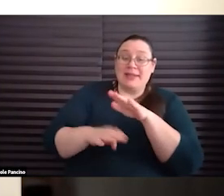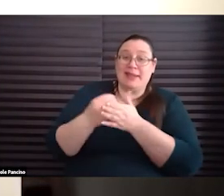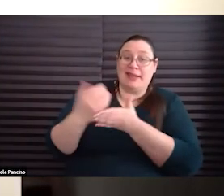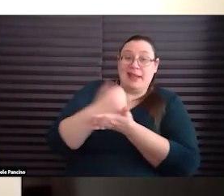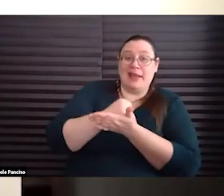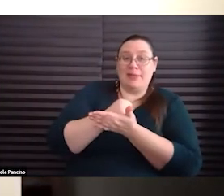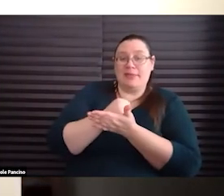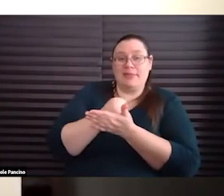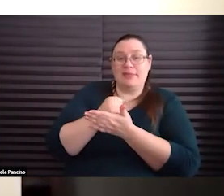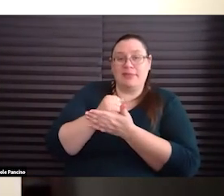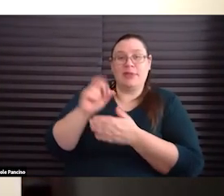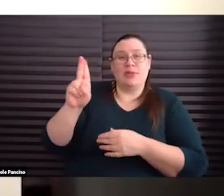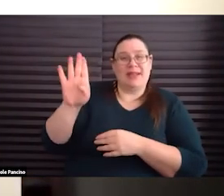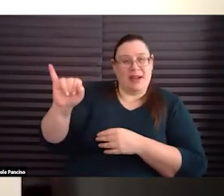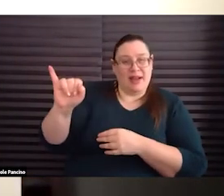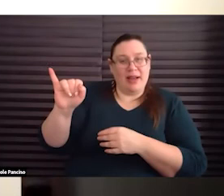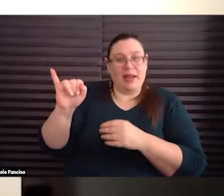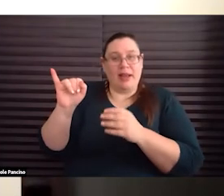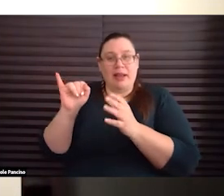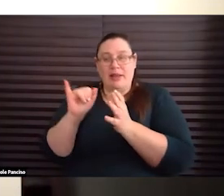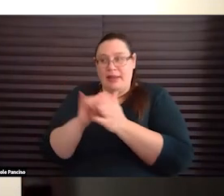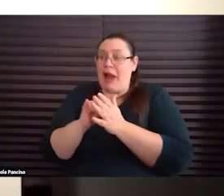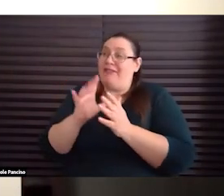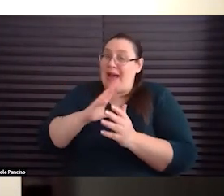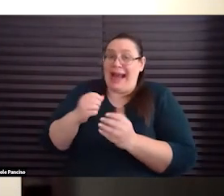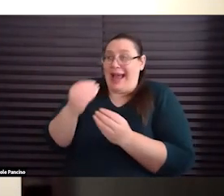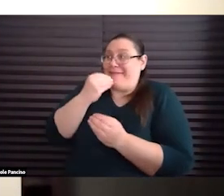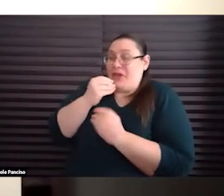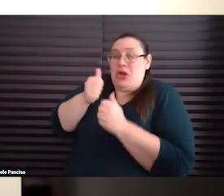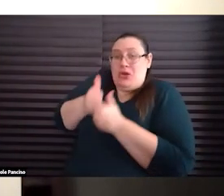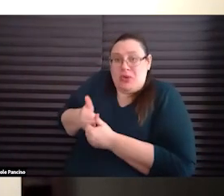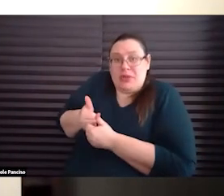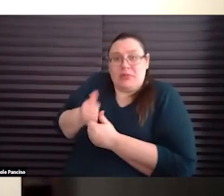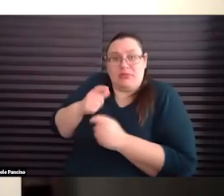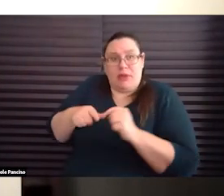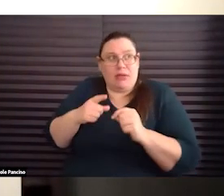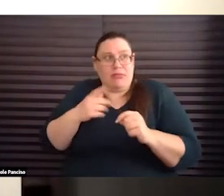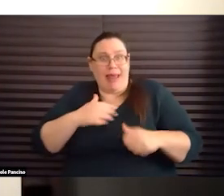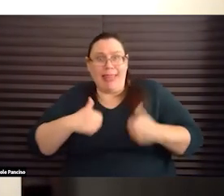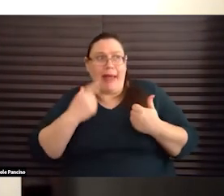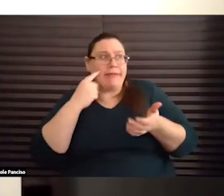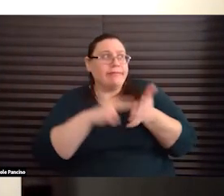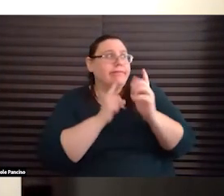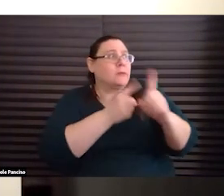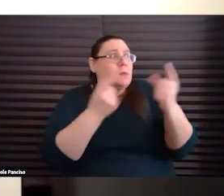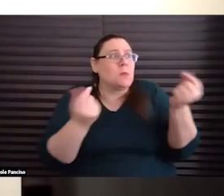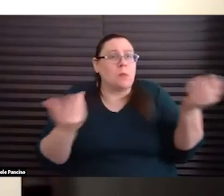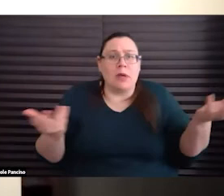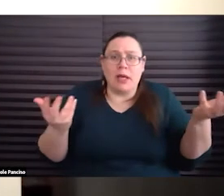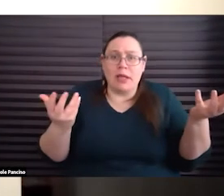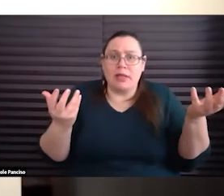do I eat problem. It's still what's my purpose in life. But if these problems aren't addressed, we're looking